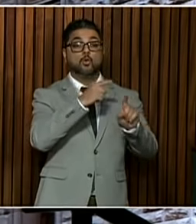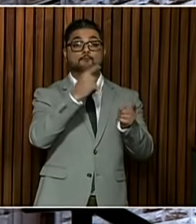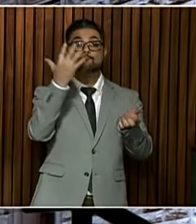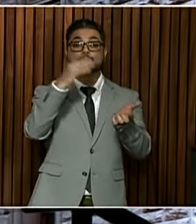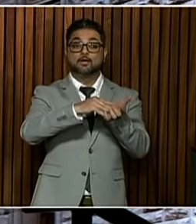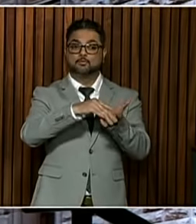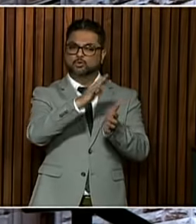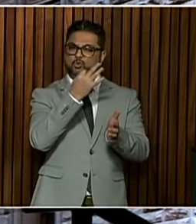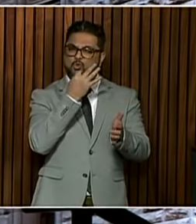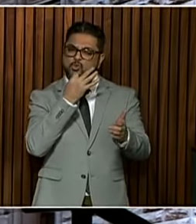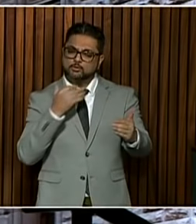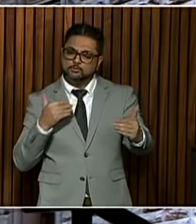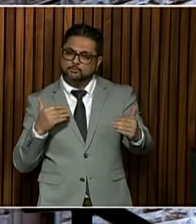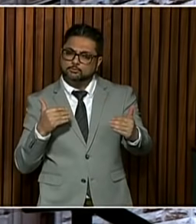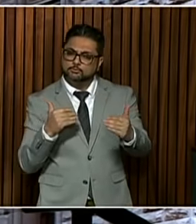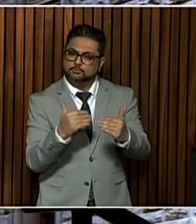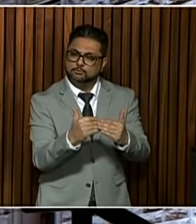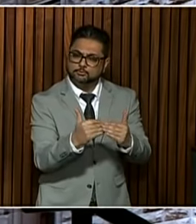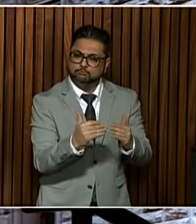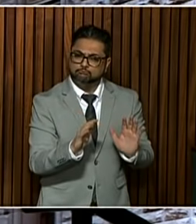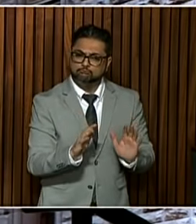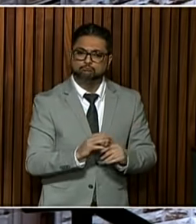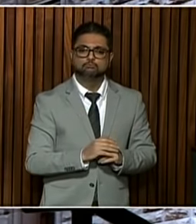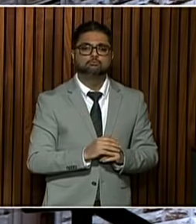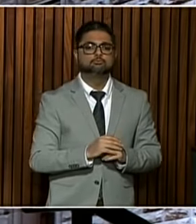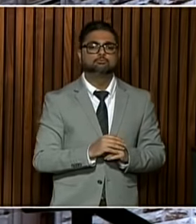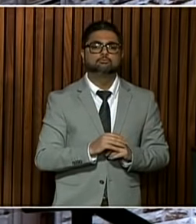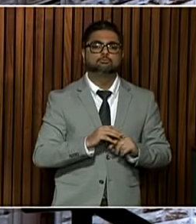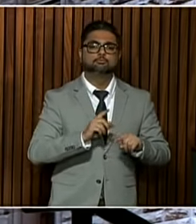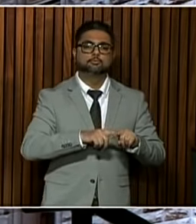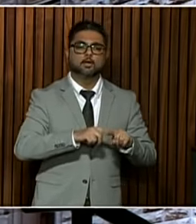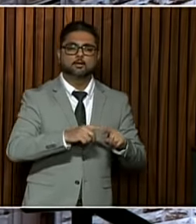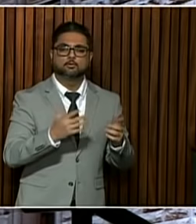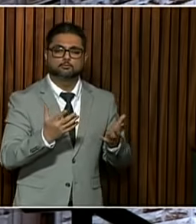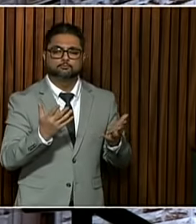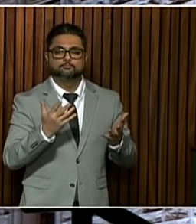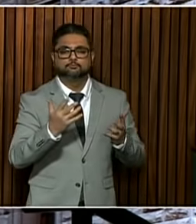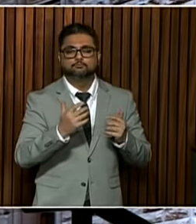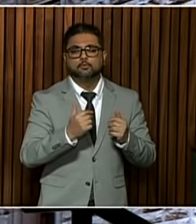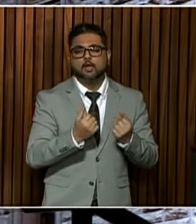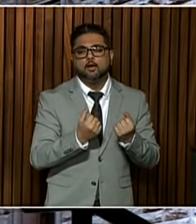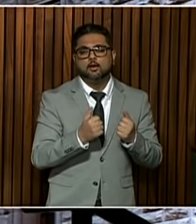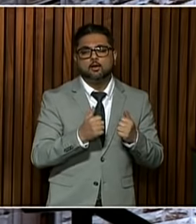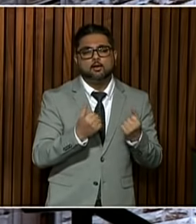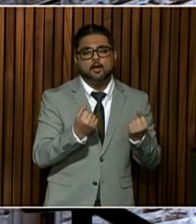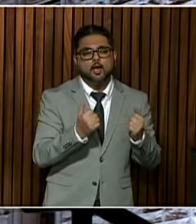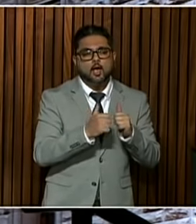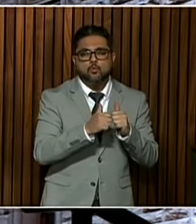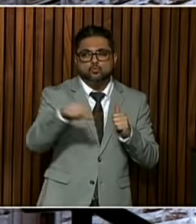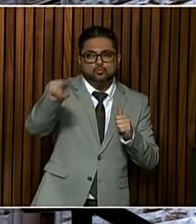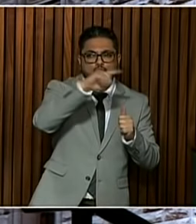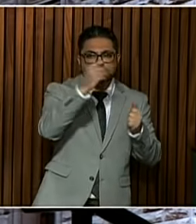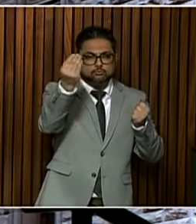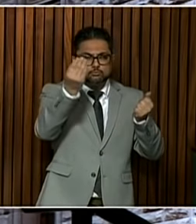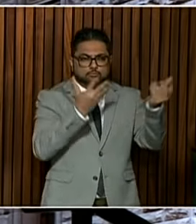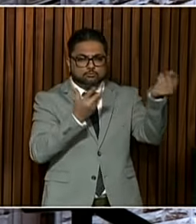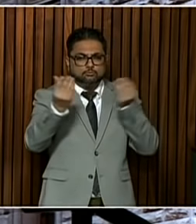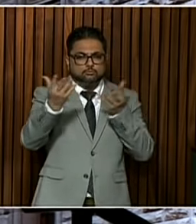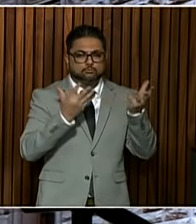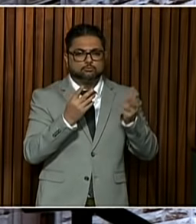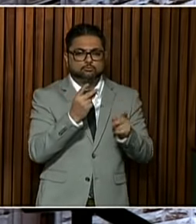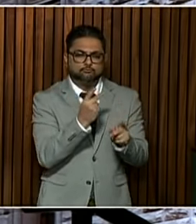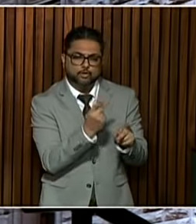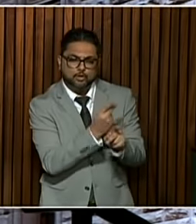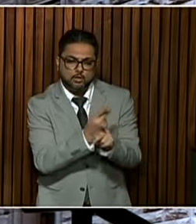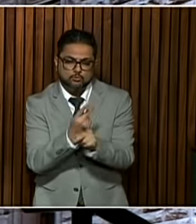how their data is going to come into our system from those other labs, and that we're still working out the logistics of that, if you may.